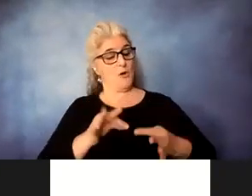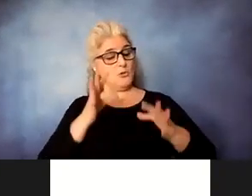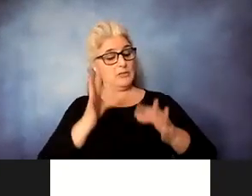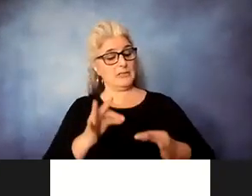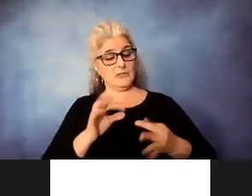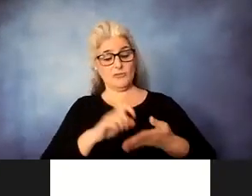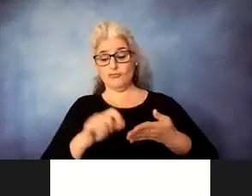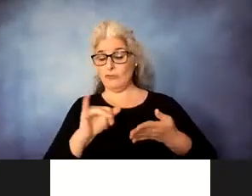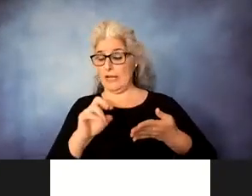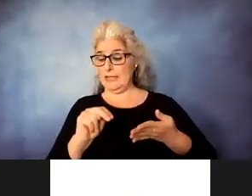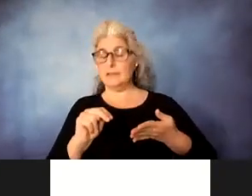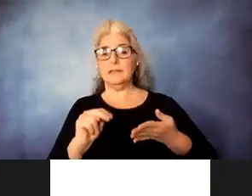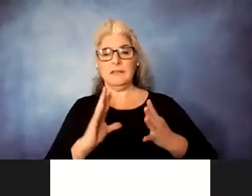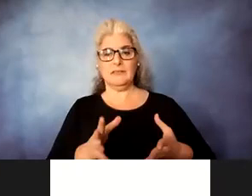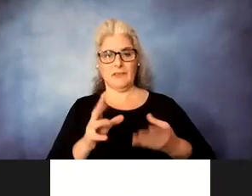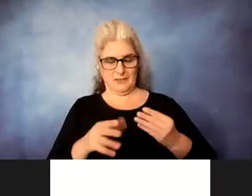of mayor.